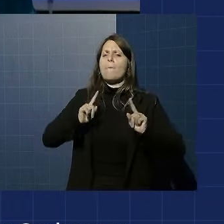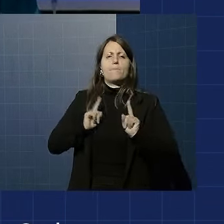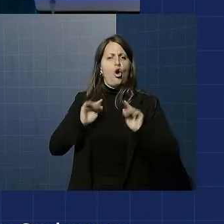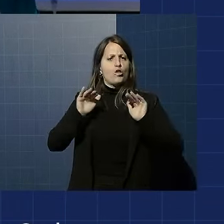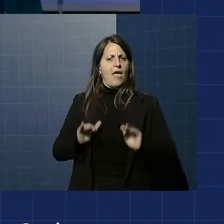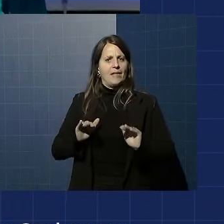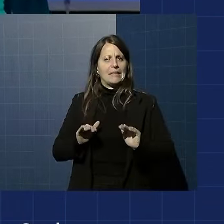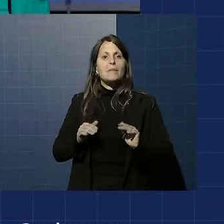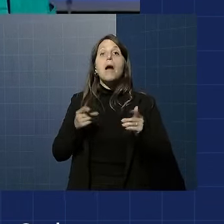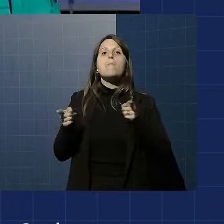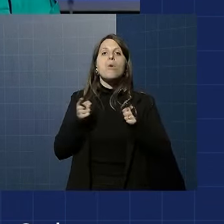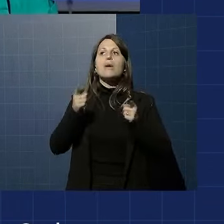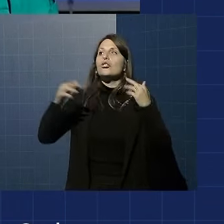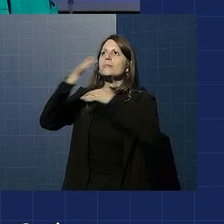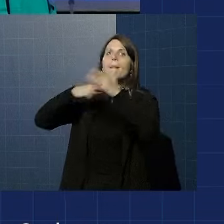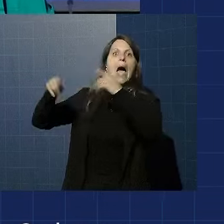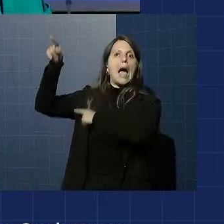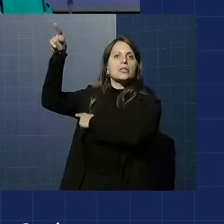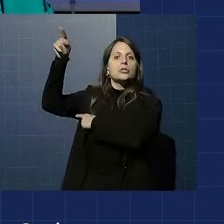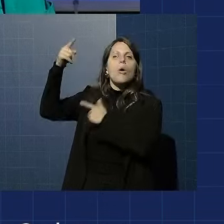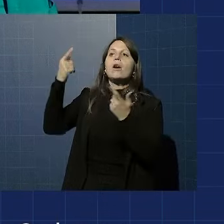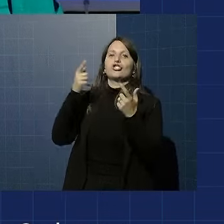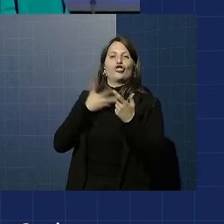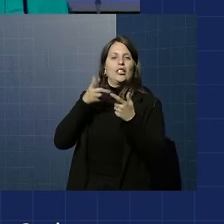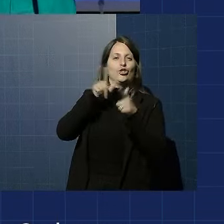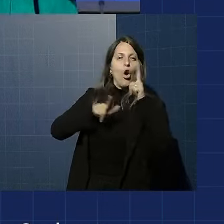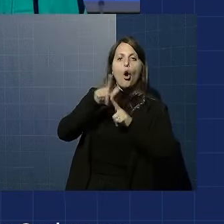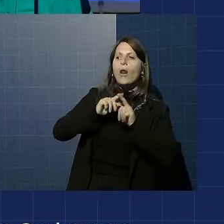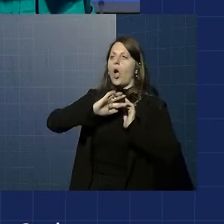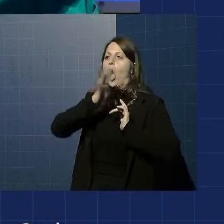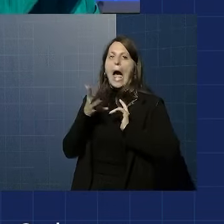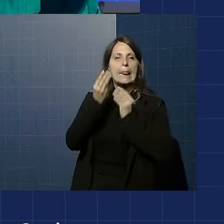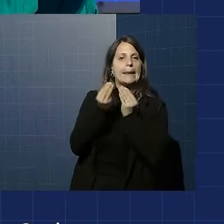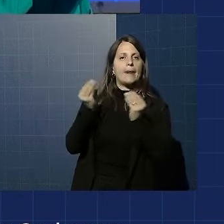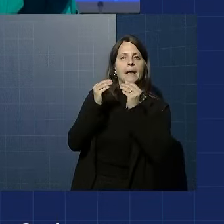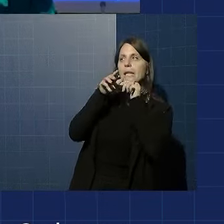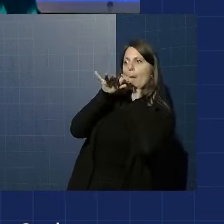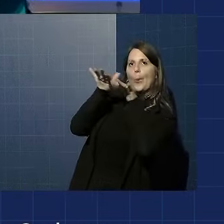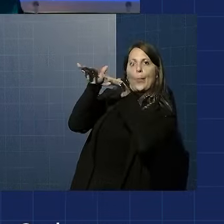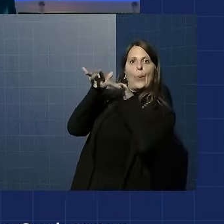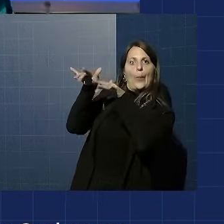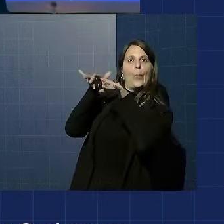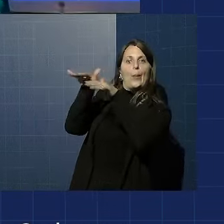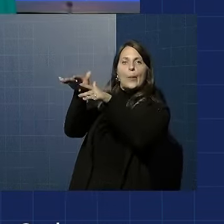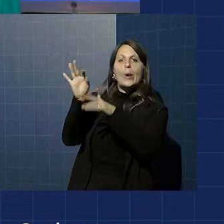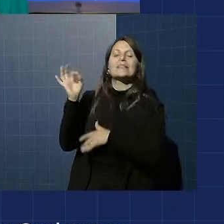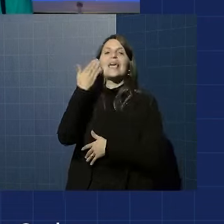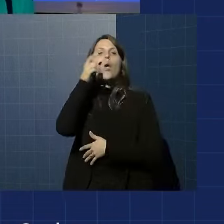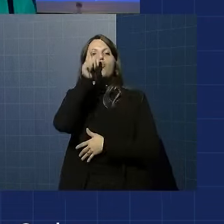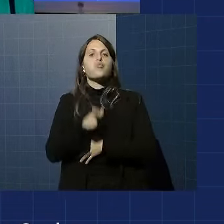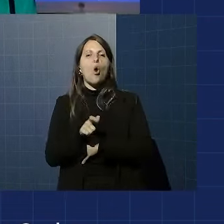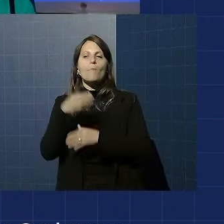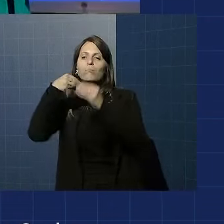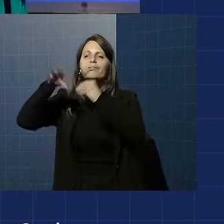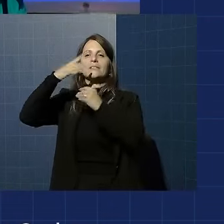space, especially when you do that for longer periods of time, and especially if you do it further away from Earth, you will have some of